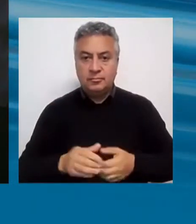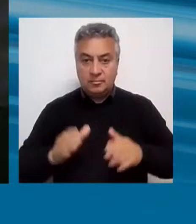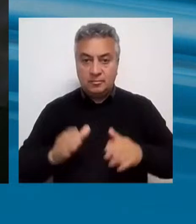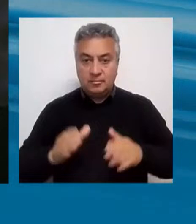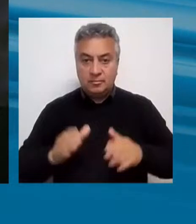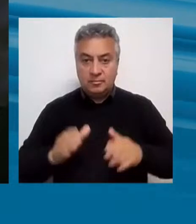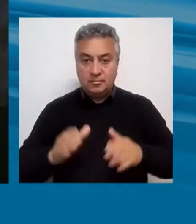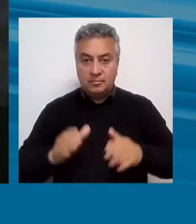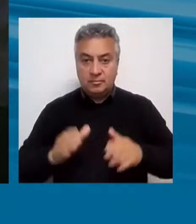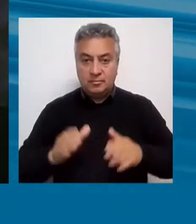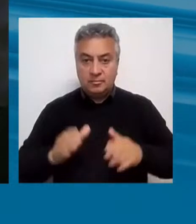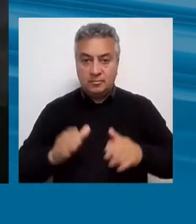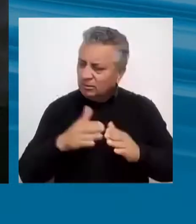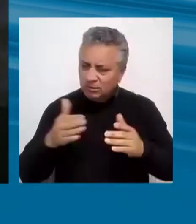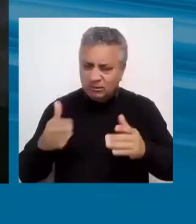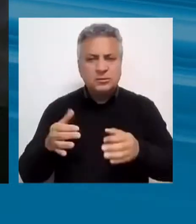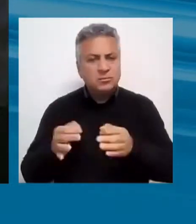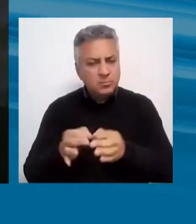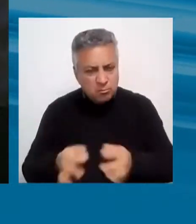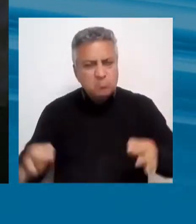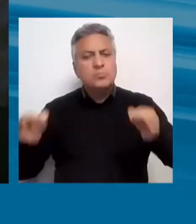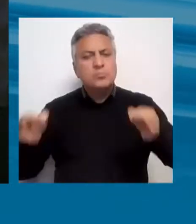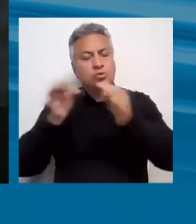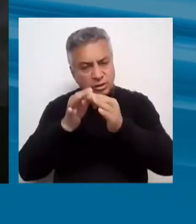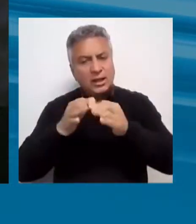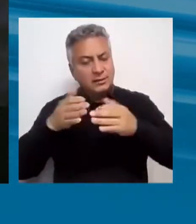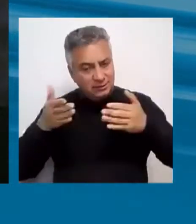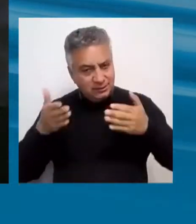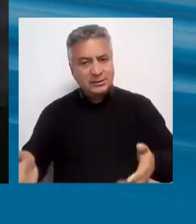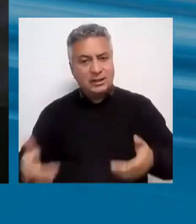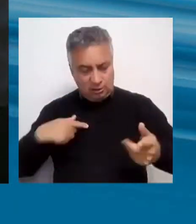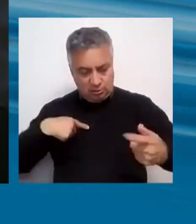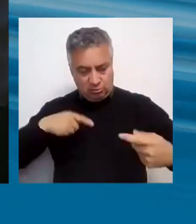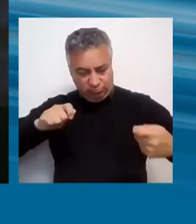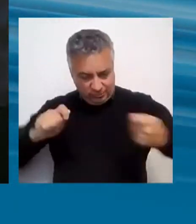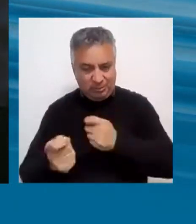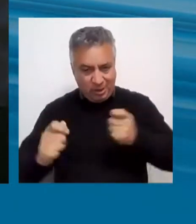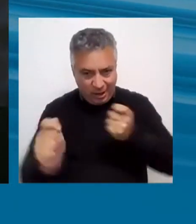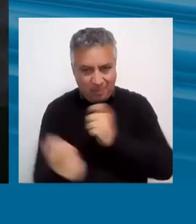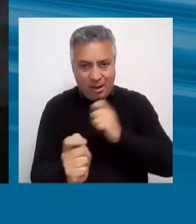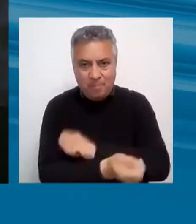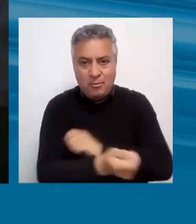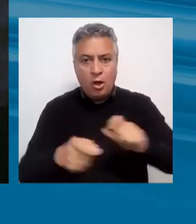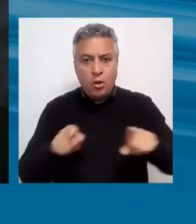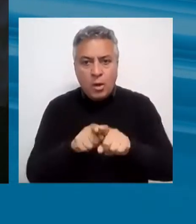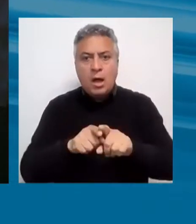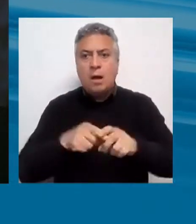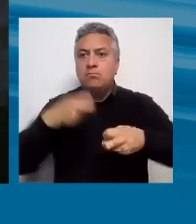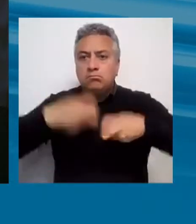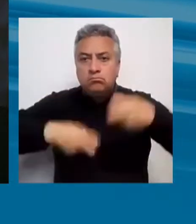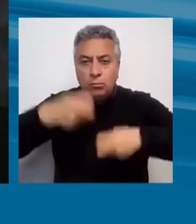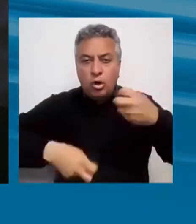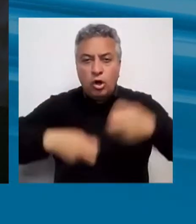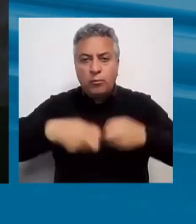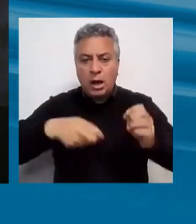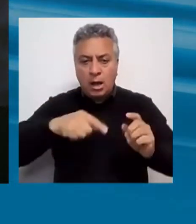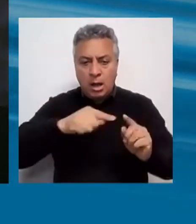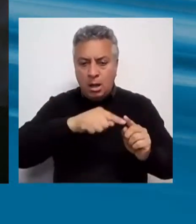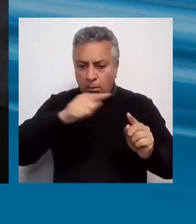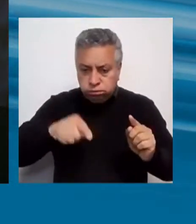and getting out of the box. It is of the essence if we do not want to face the